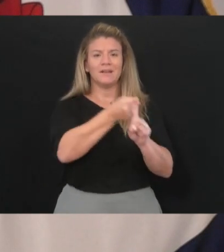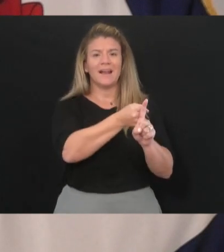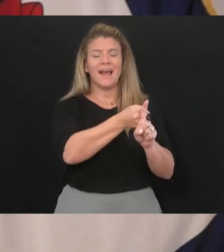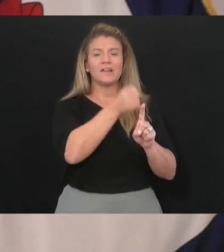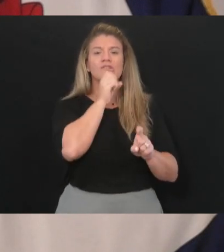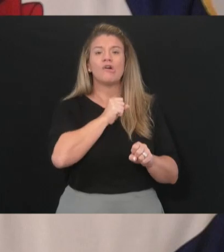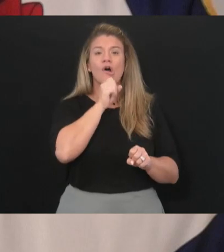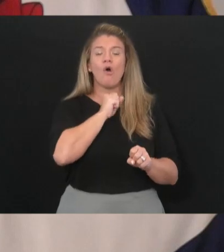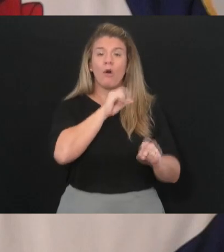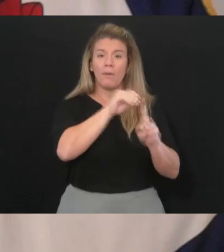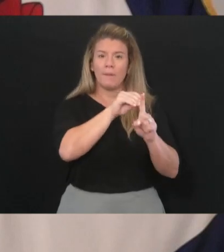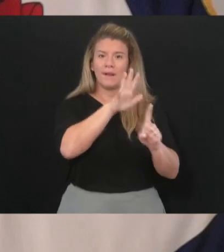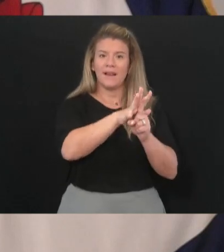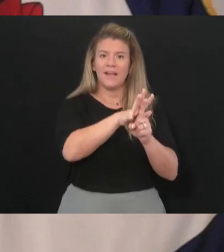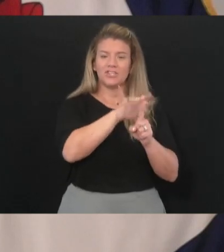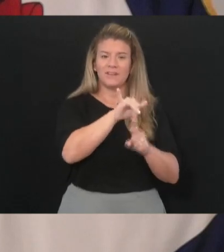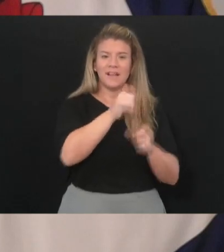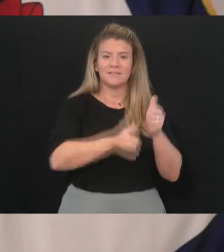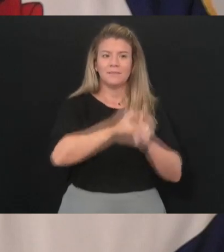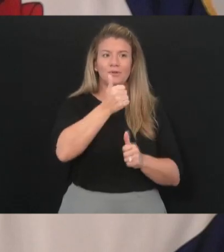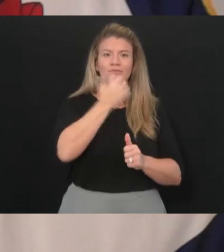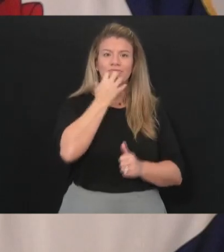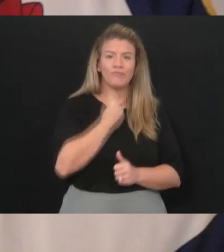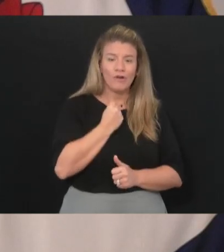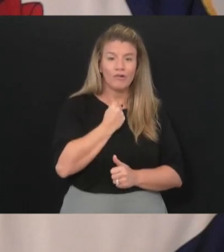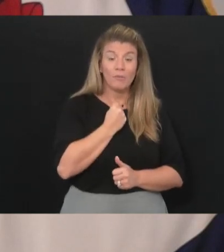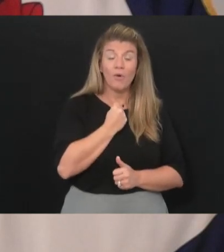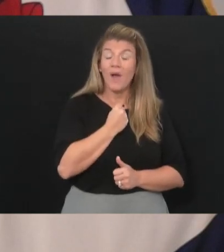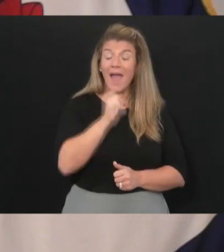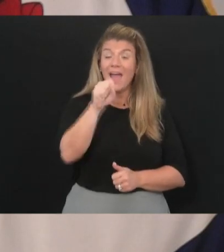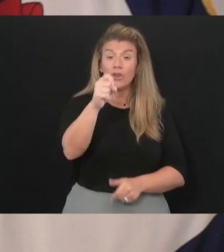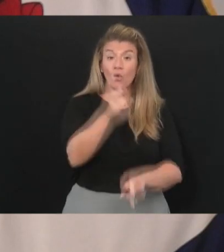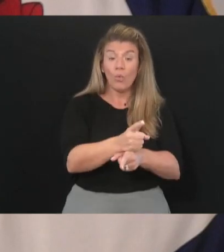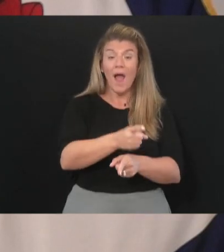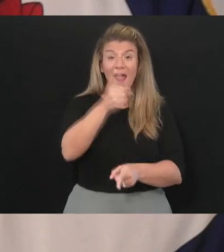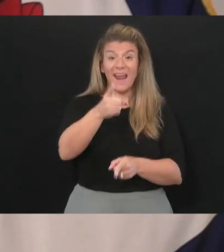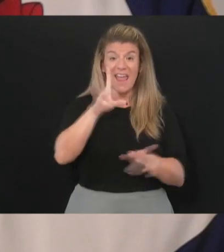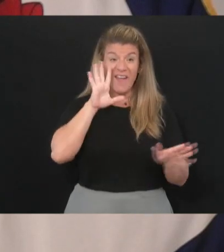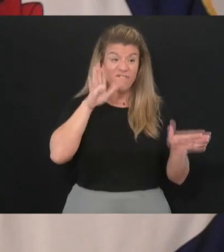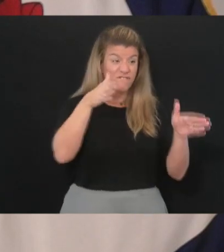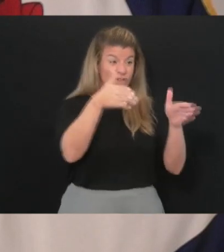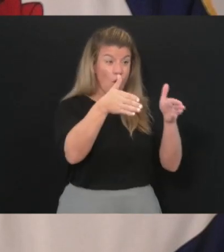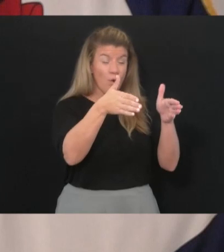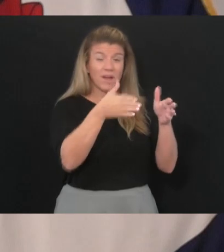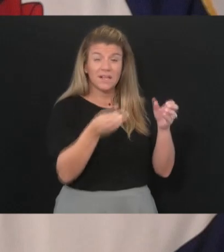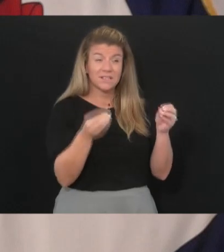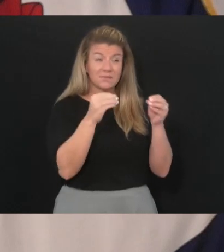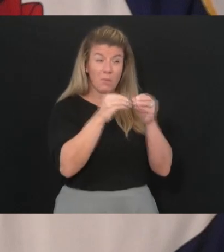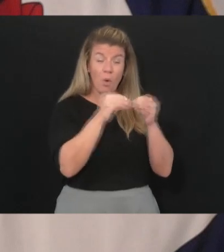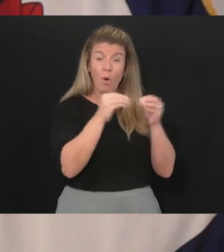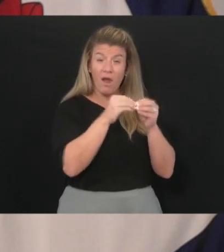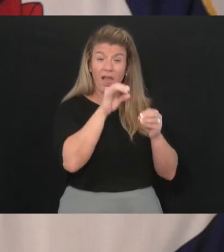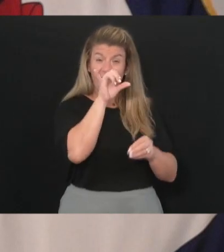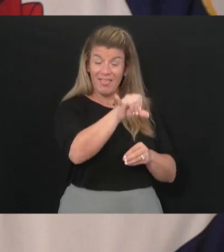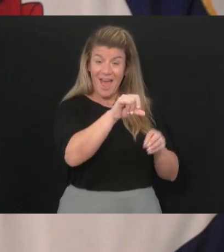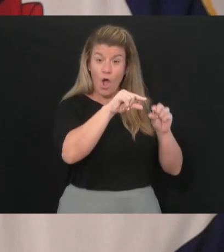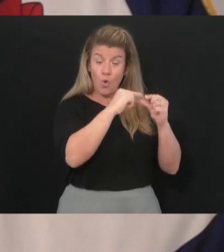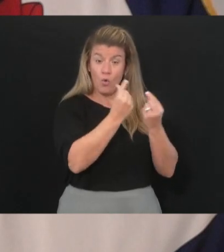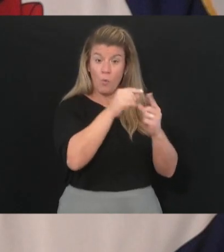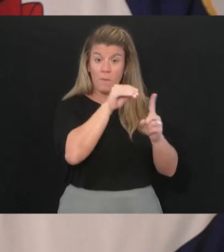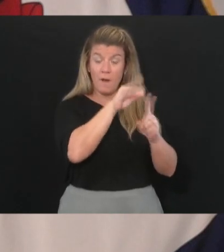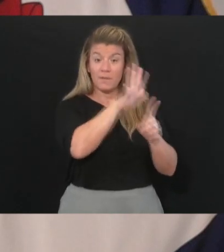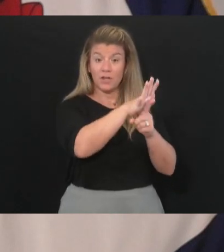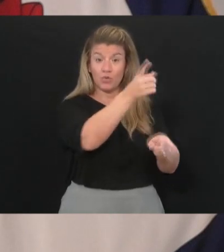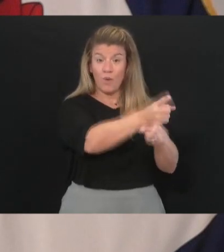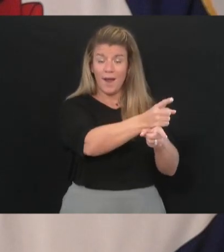and it does, and it targets those that are older primarily. But we can see that in this report